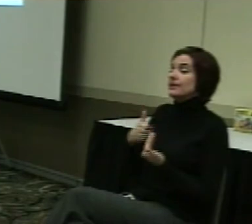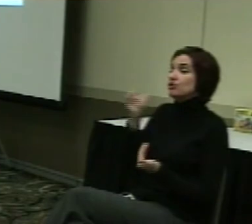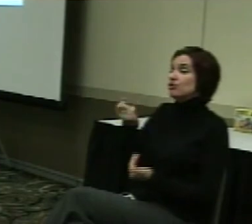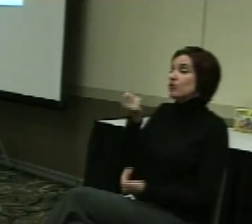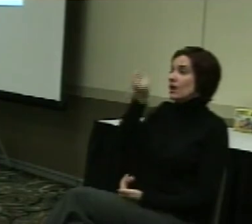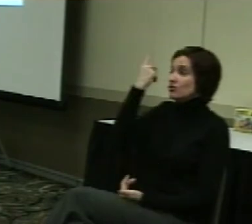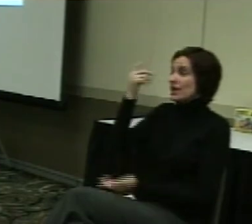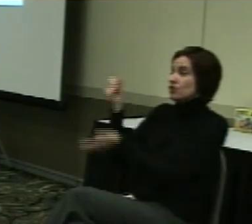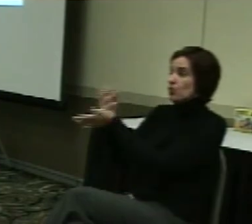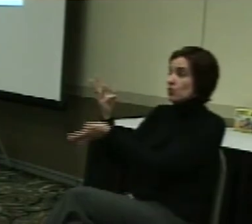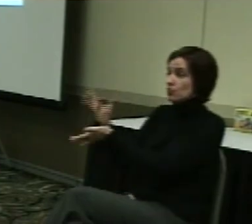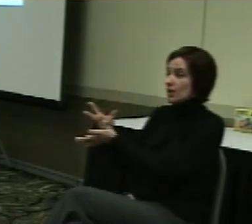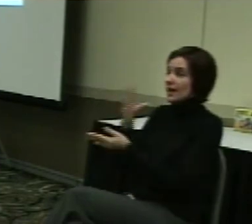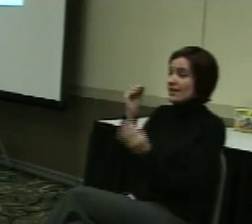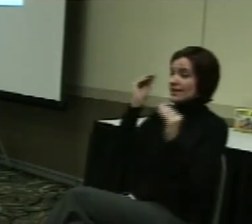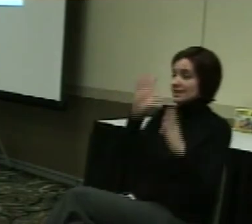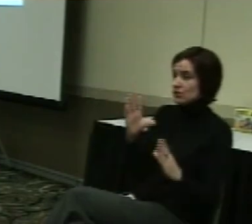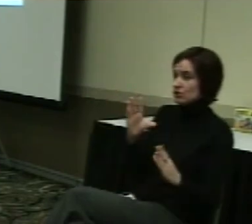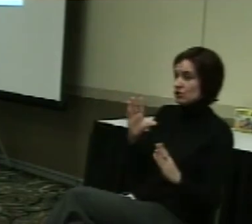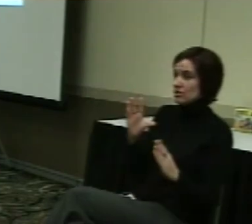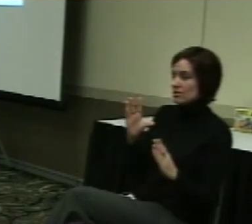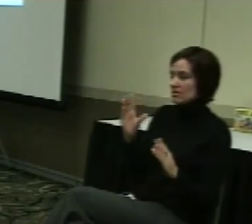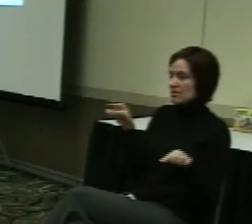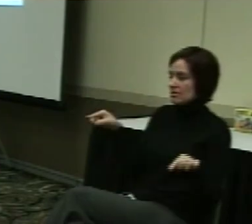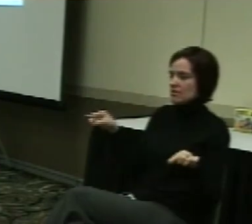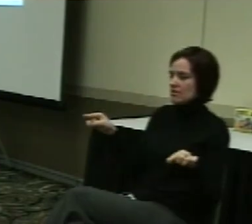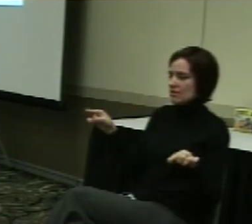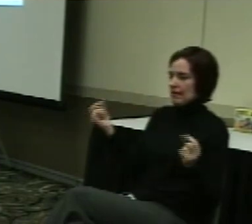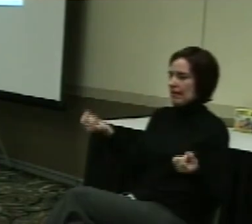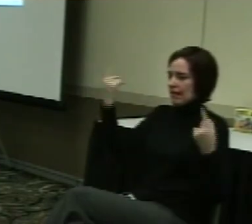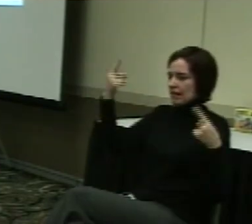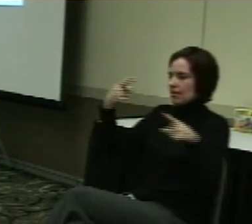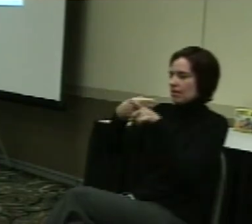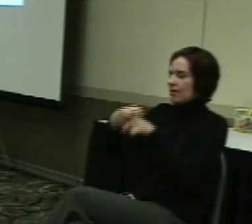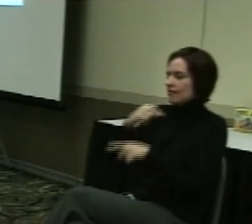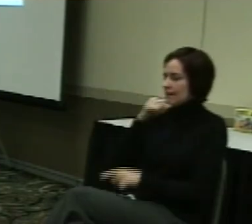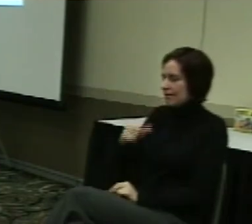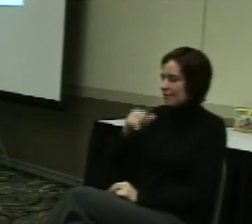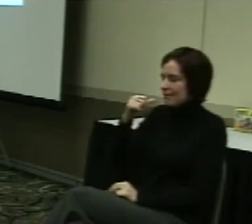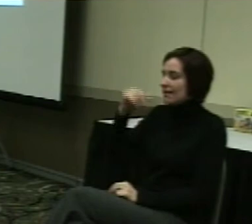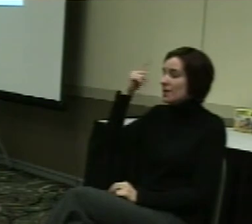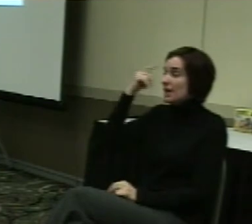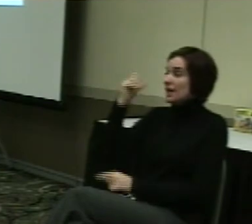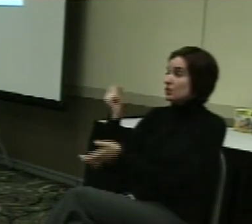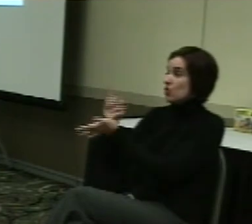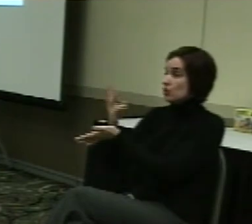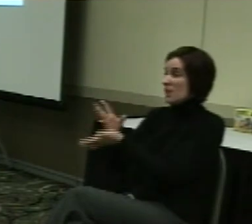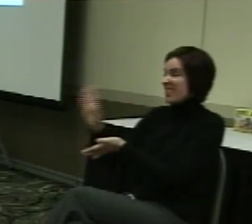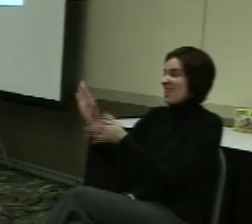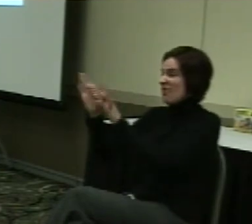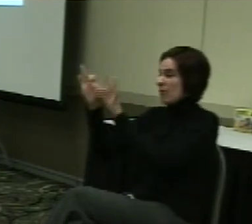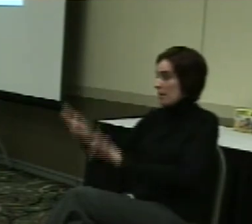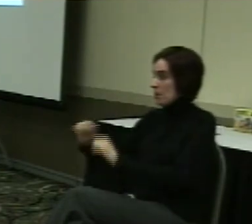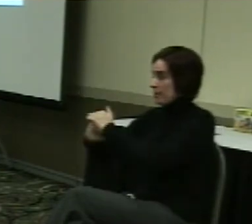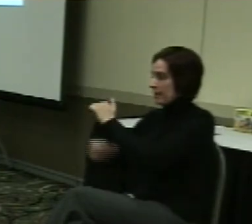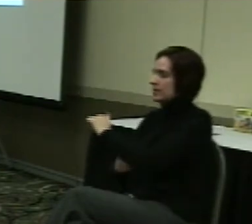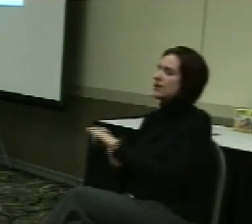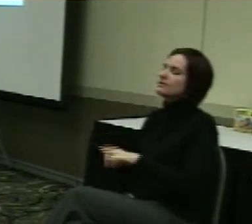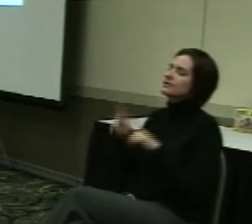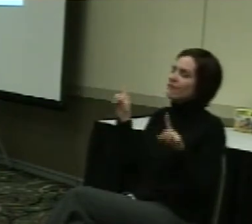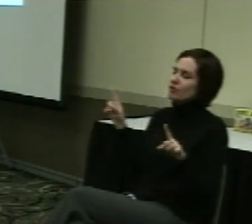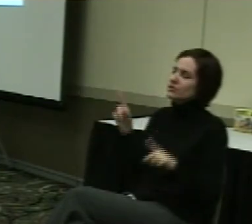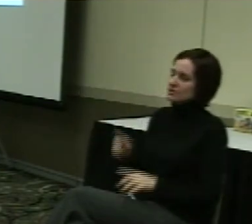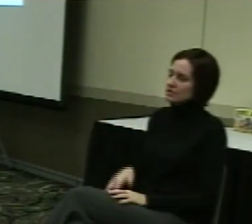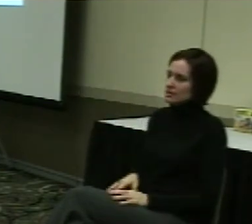the social worker and the teacher on different pages. Because really, the social worker's theoretical framework is really different. Because more